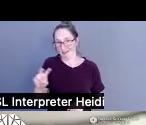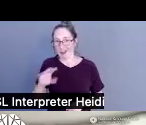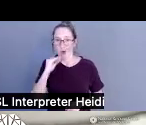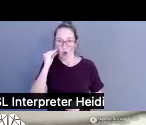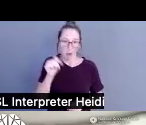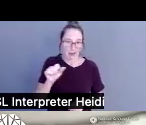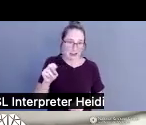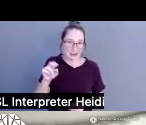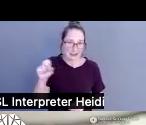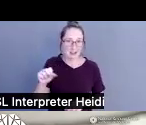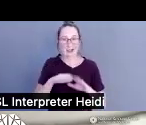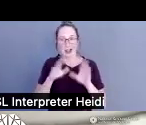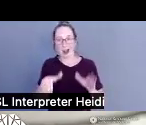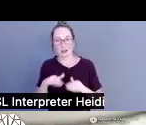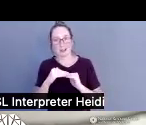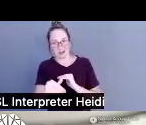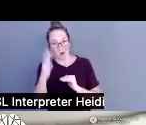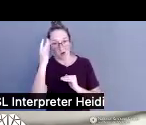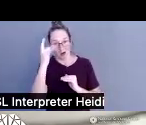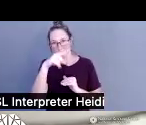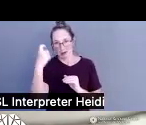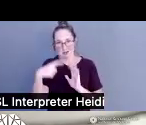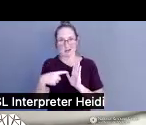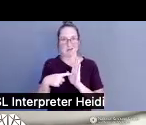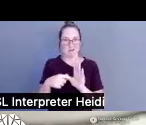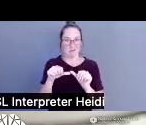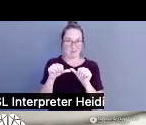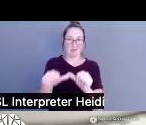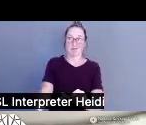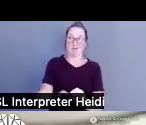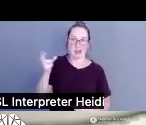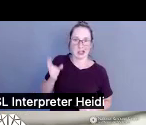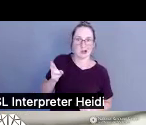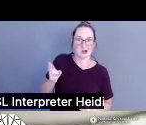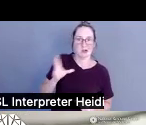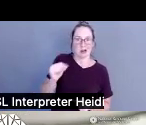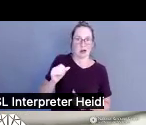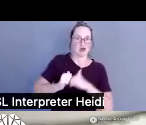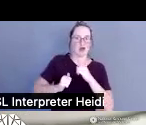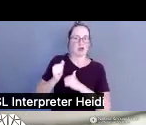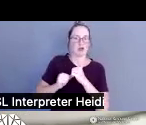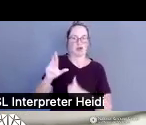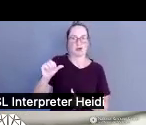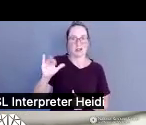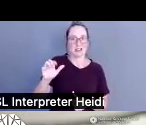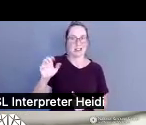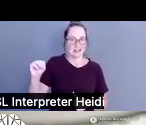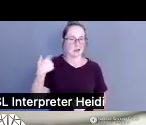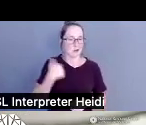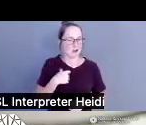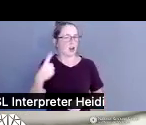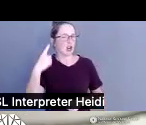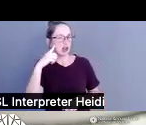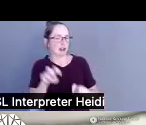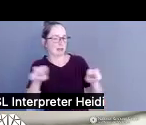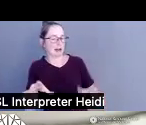and housing instability, largely due to the longstanding historical and structural racism. And we heard our